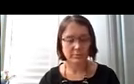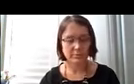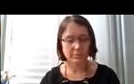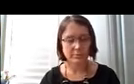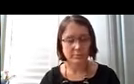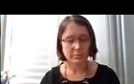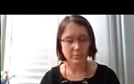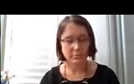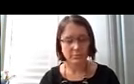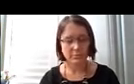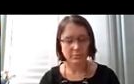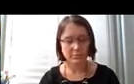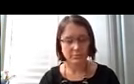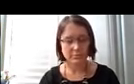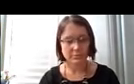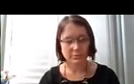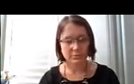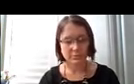particular city or region?